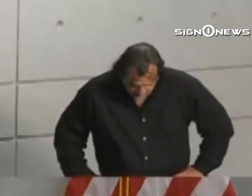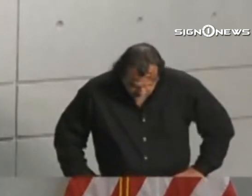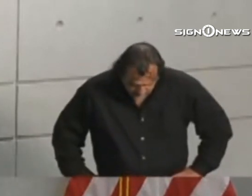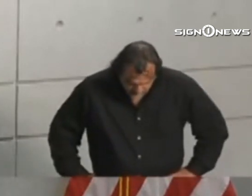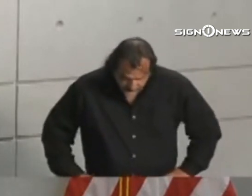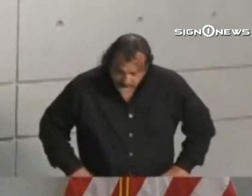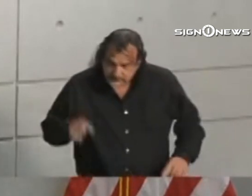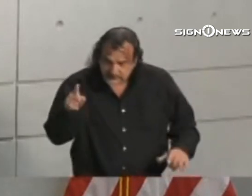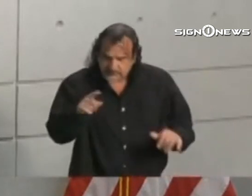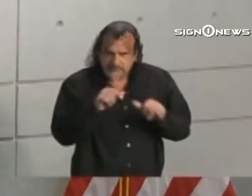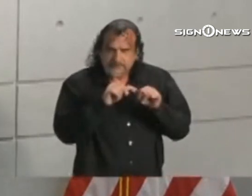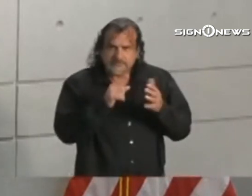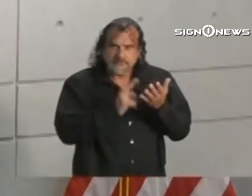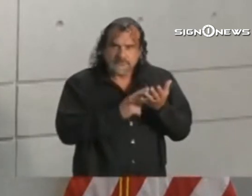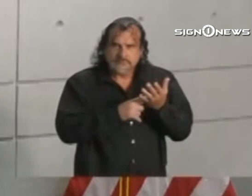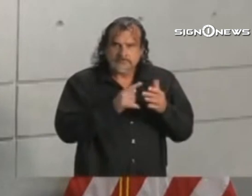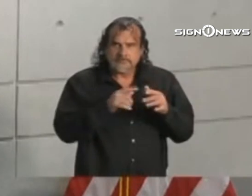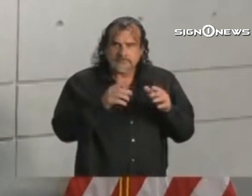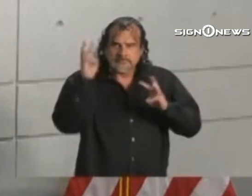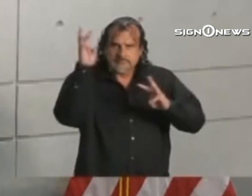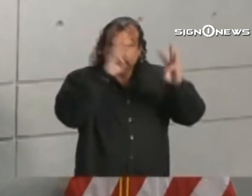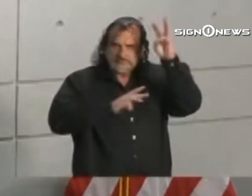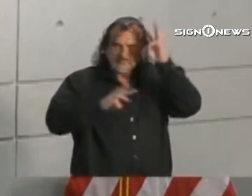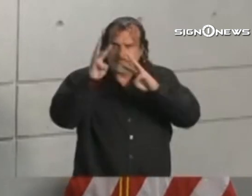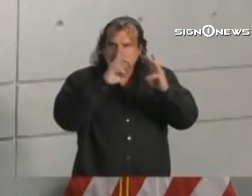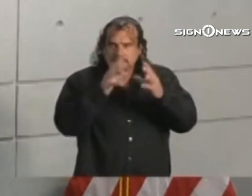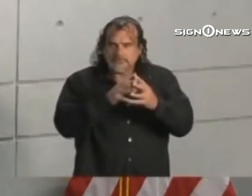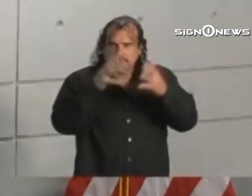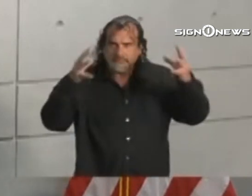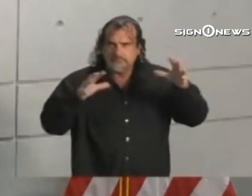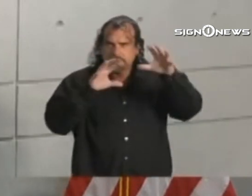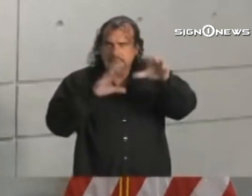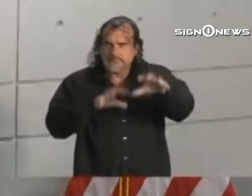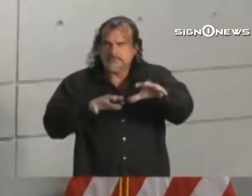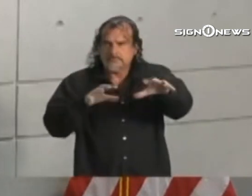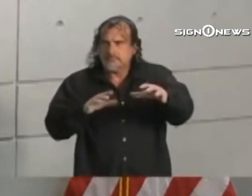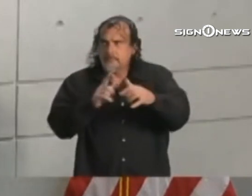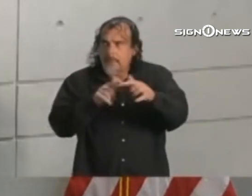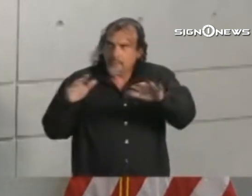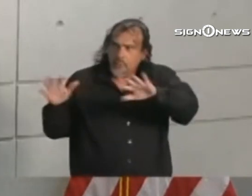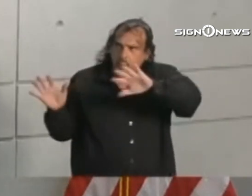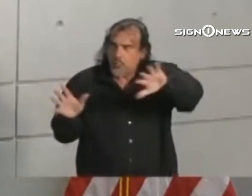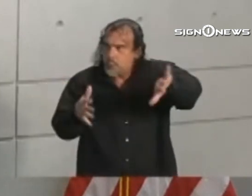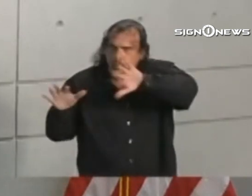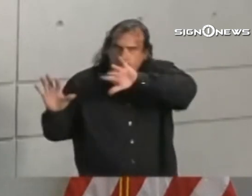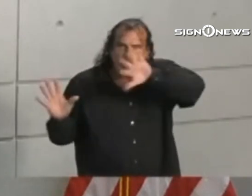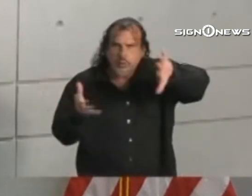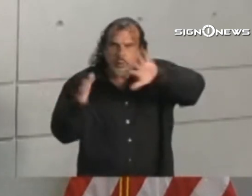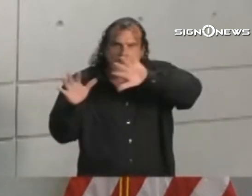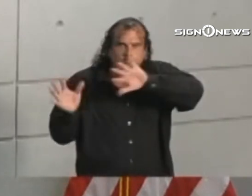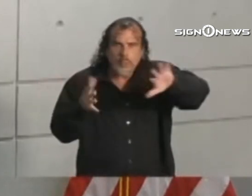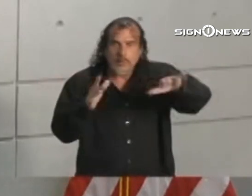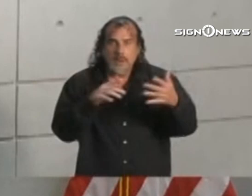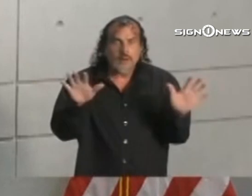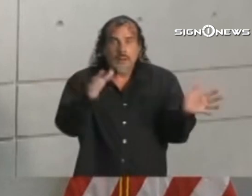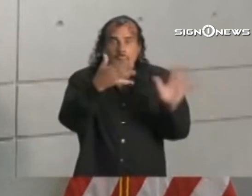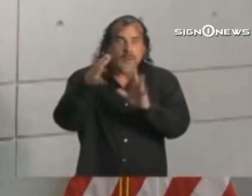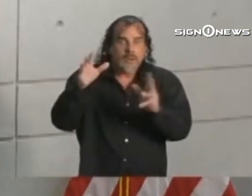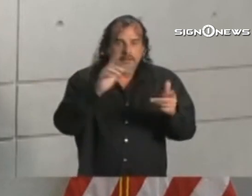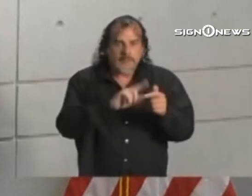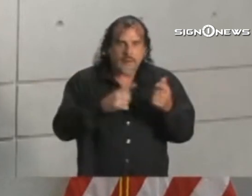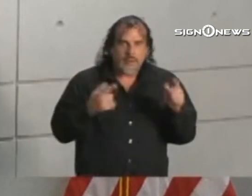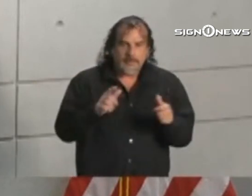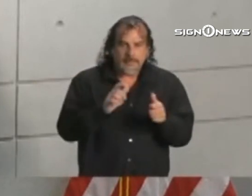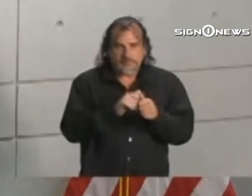about the large amounts of rain. But what about the sustained winds that might happen over the 24 to